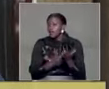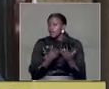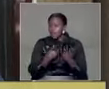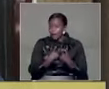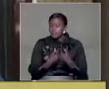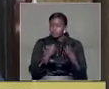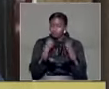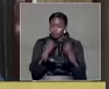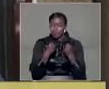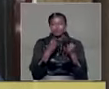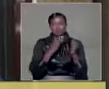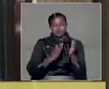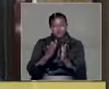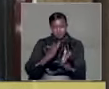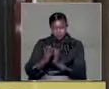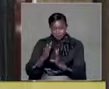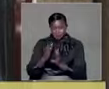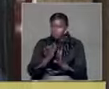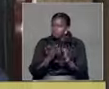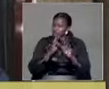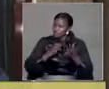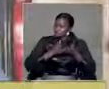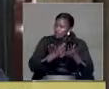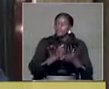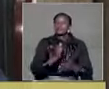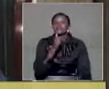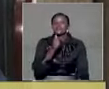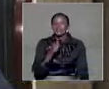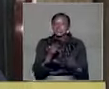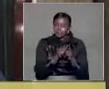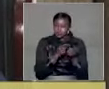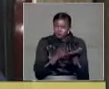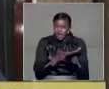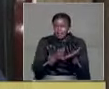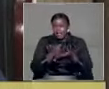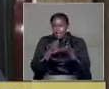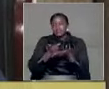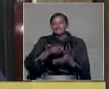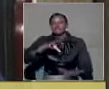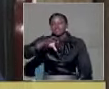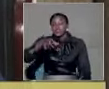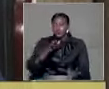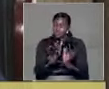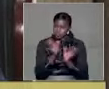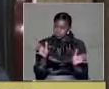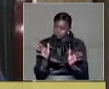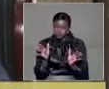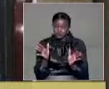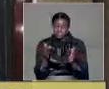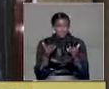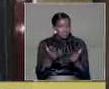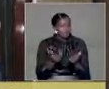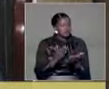to help itself, but it's also helping the region. Which is